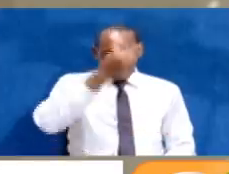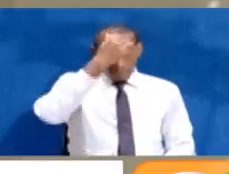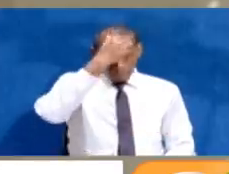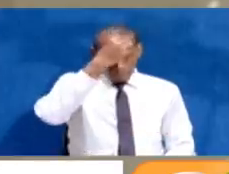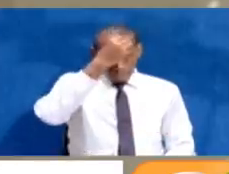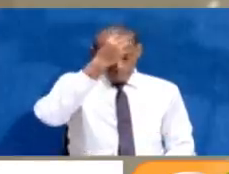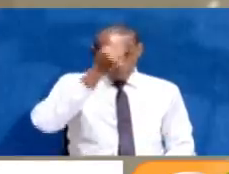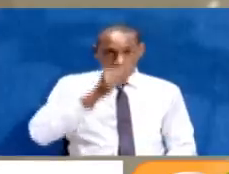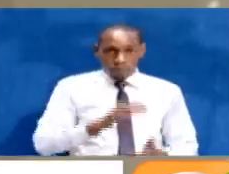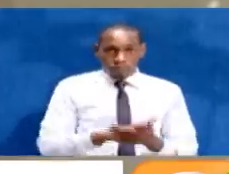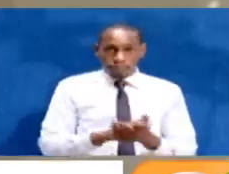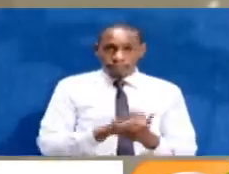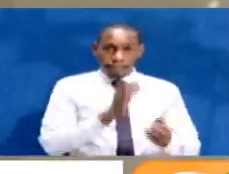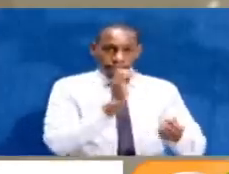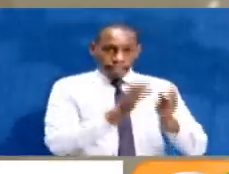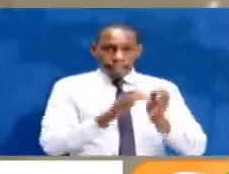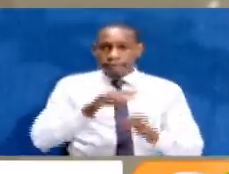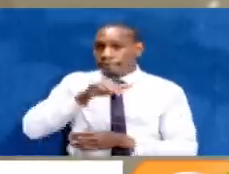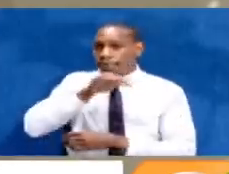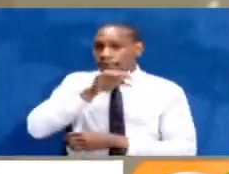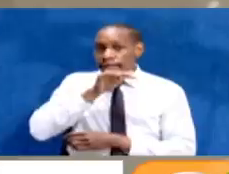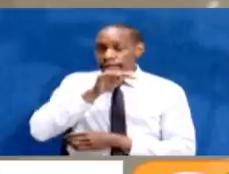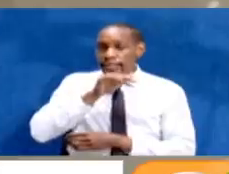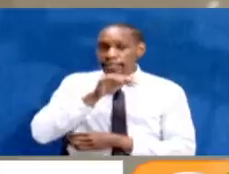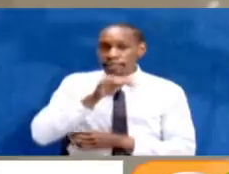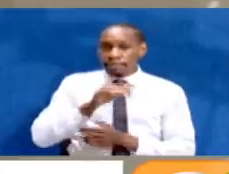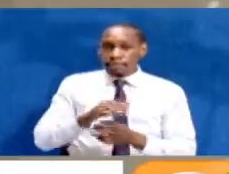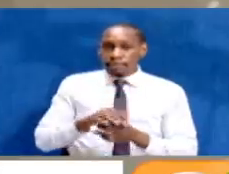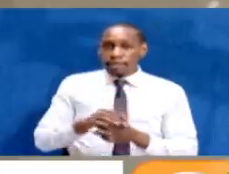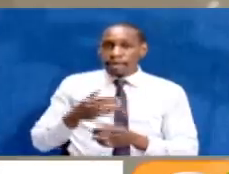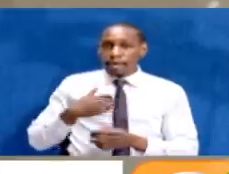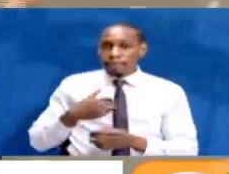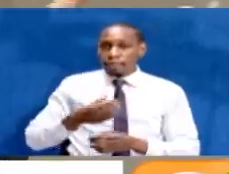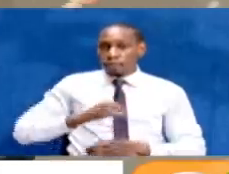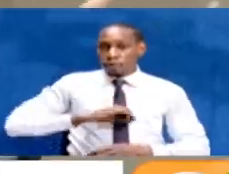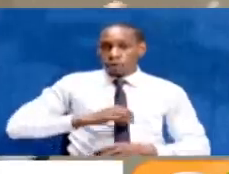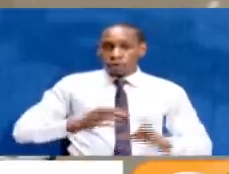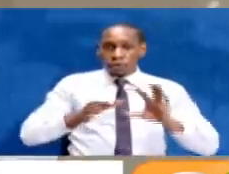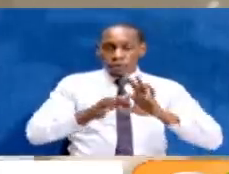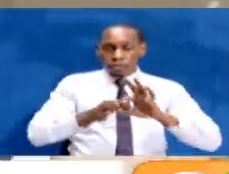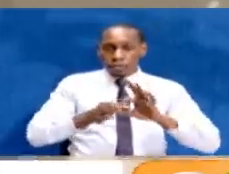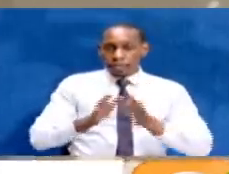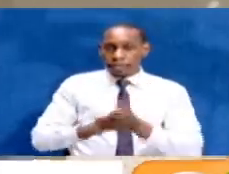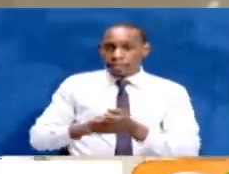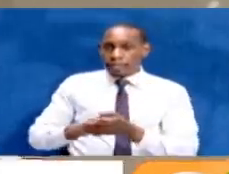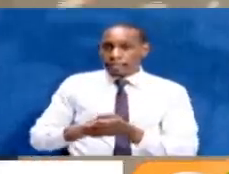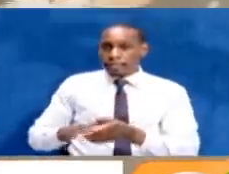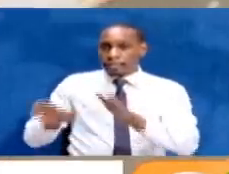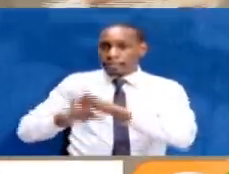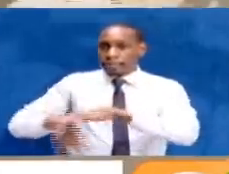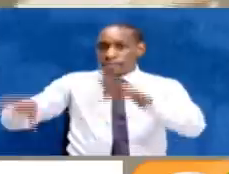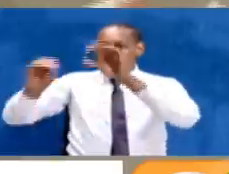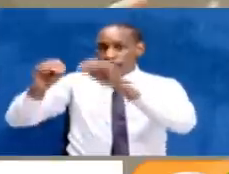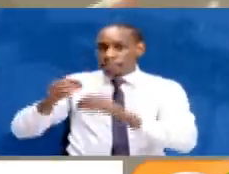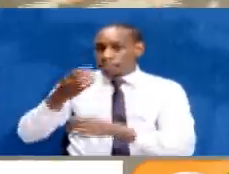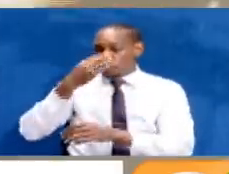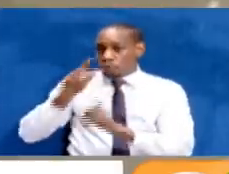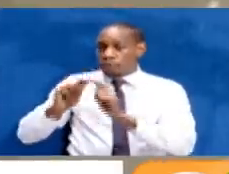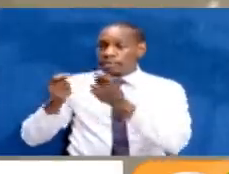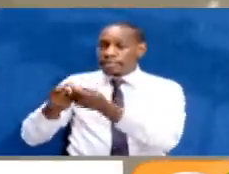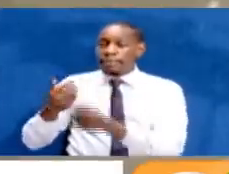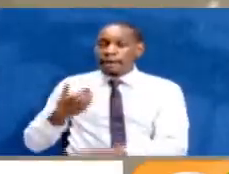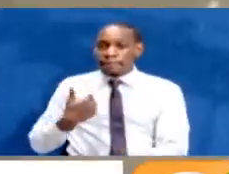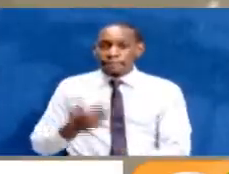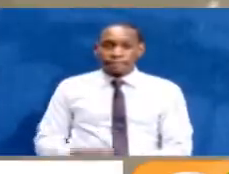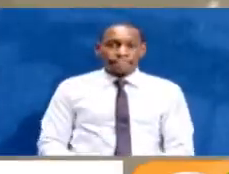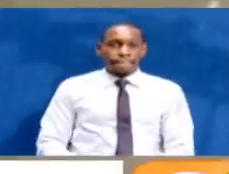Wetangula. And if Raila Odinga still vies, he will have his own coalition, and then the deputy president will have another team on the other